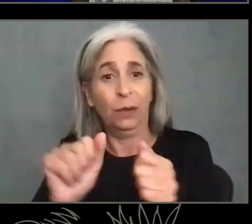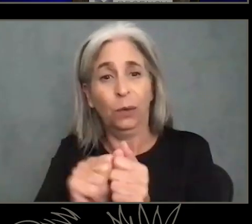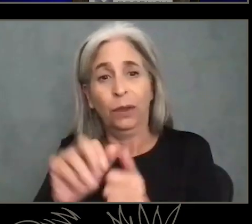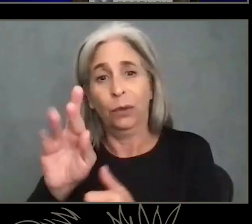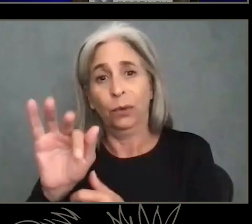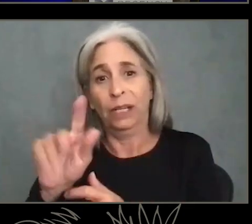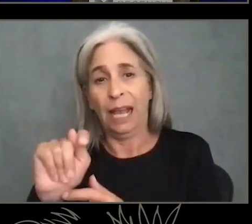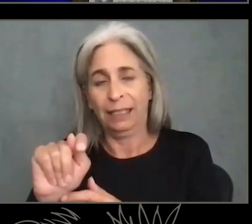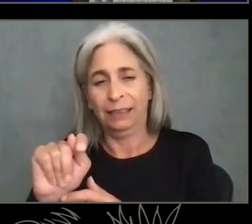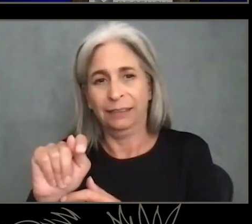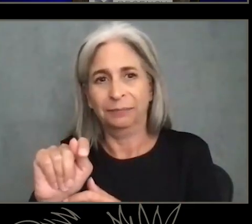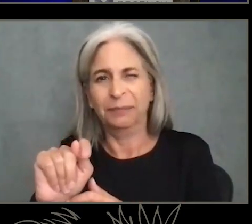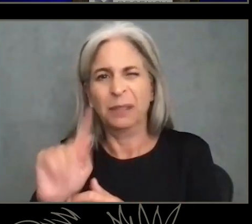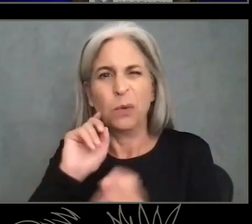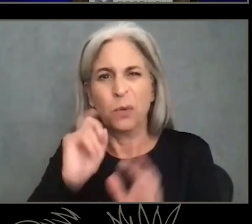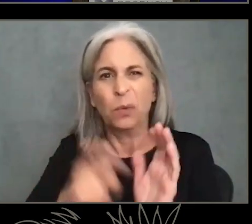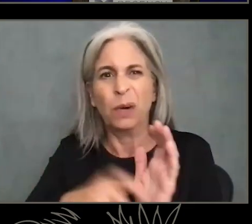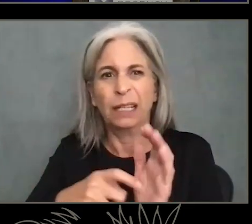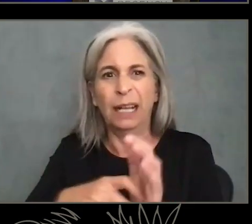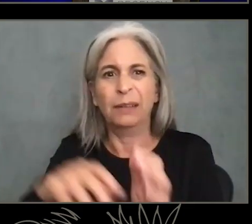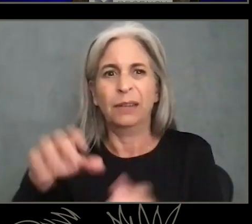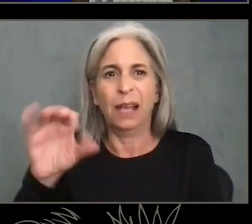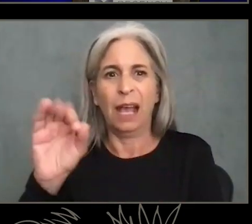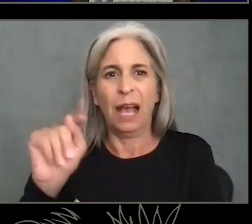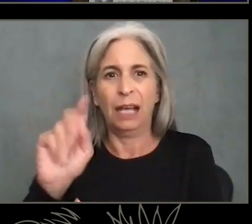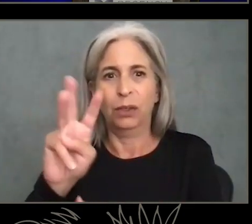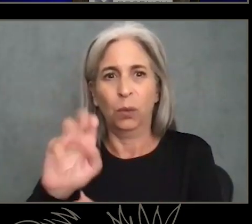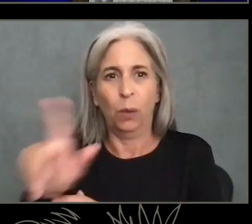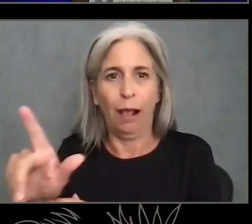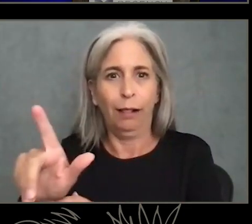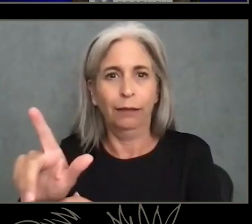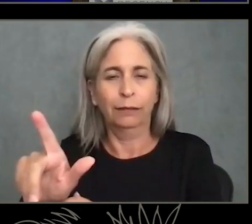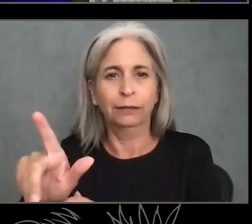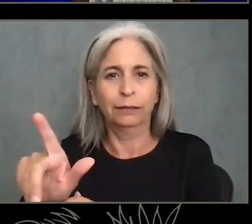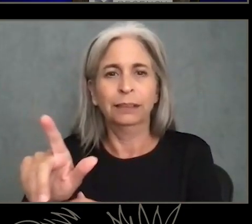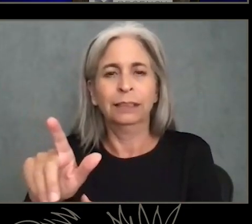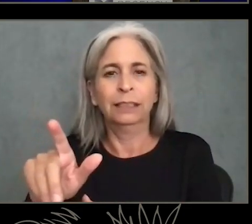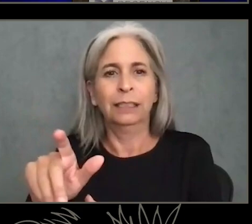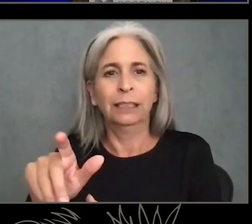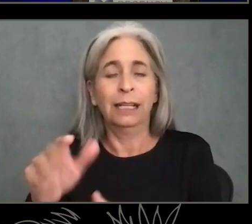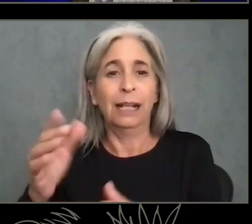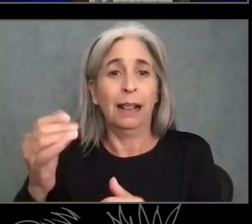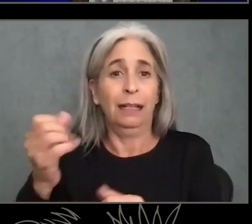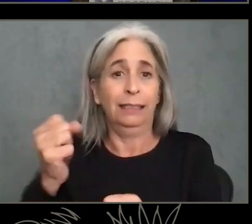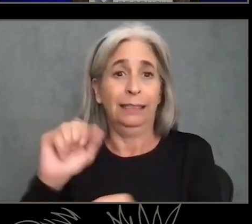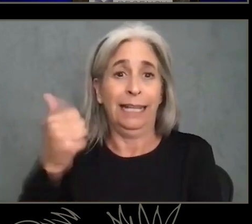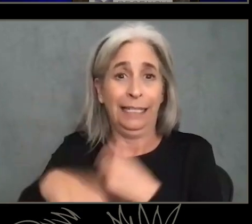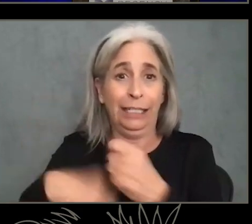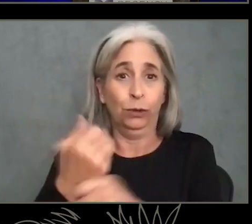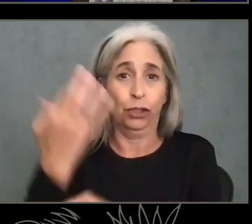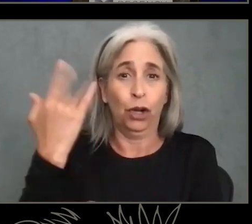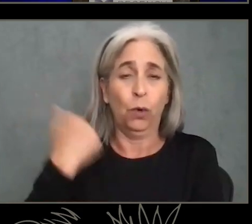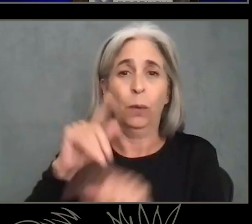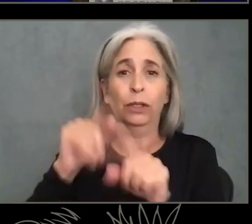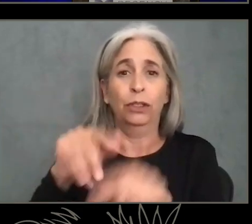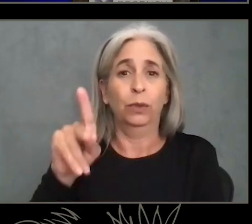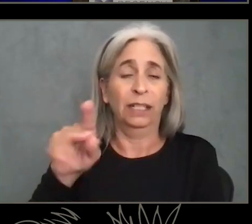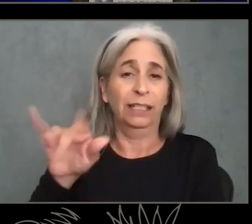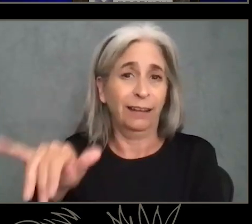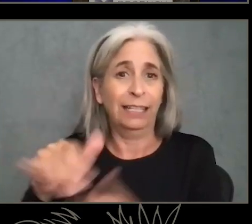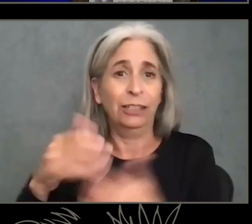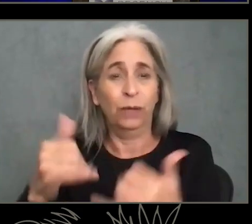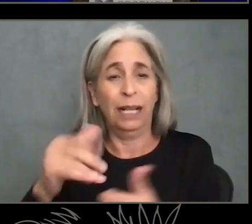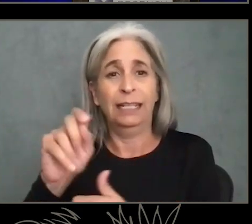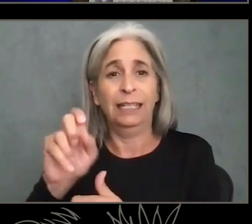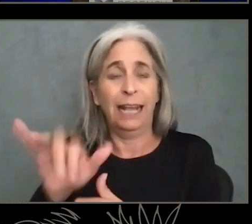and the Laravel crew. It's funny how time flies. 10 years ago, I was at LaraCon in Kentucky, and today Taylor